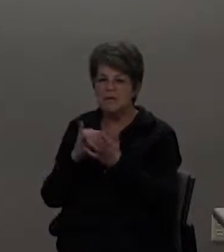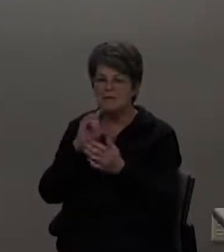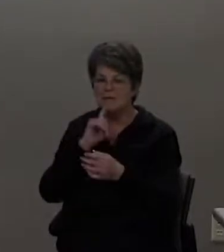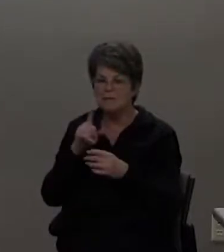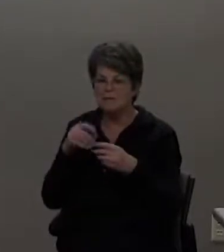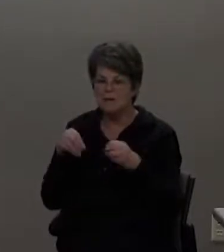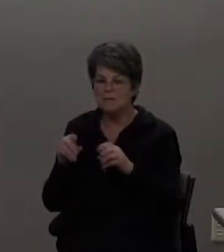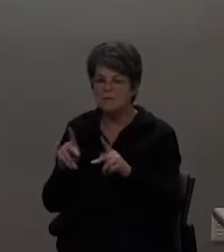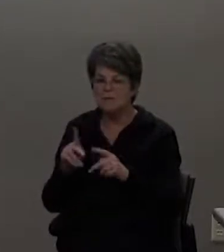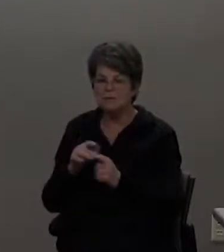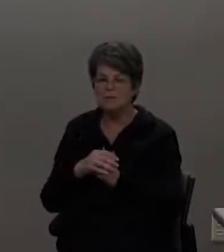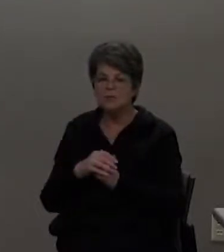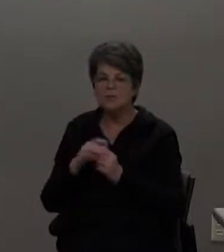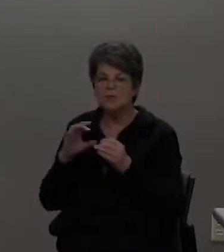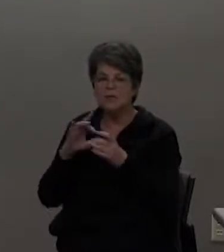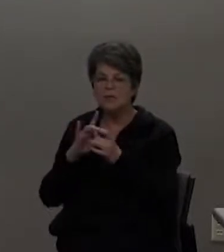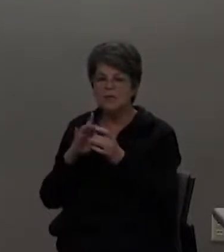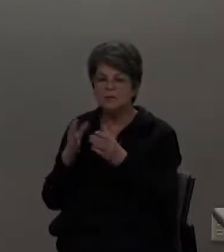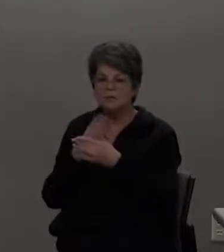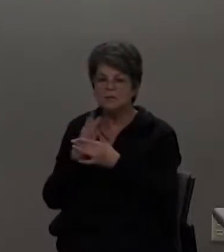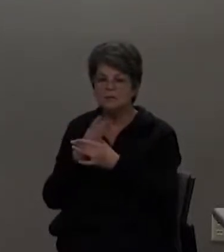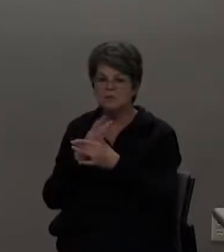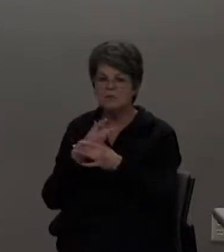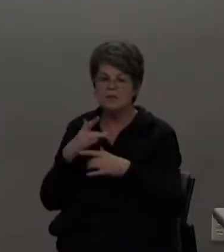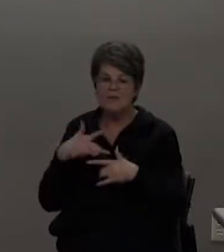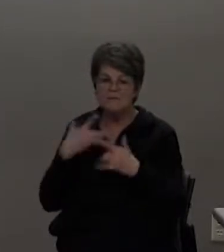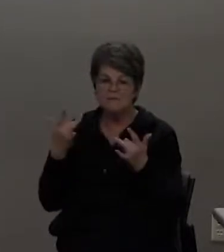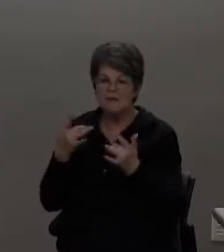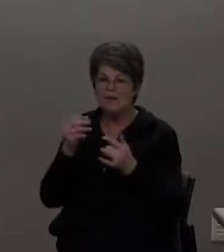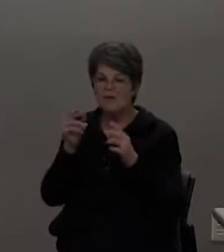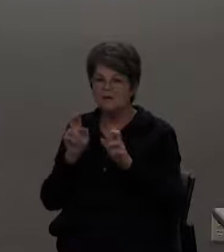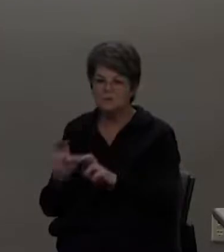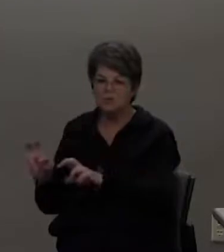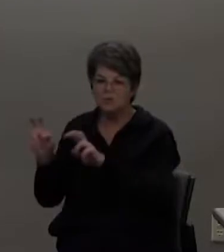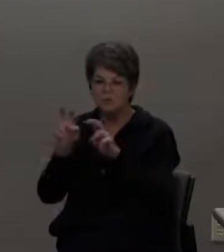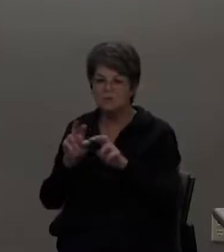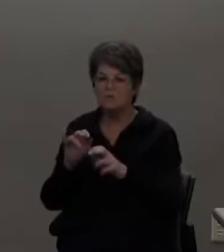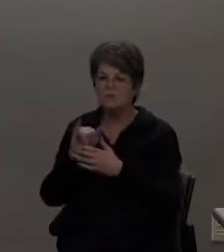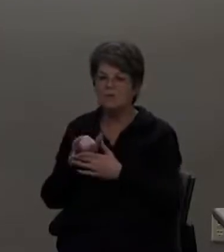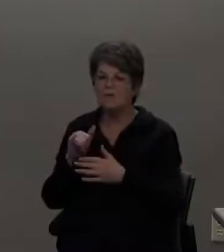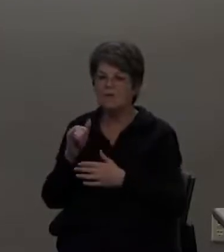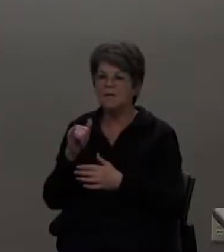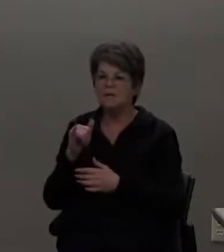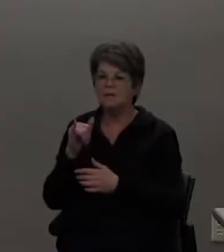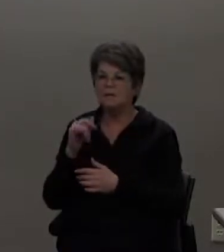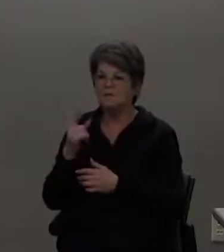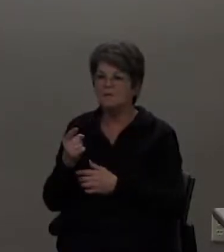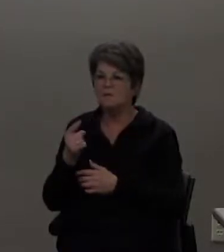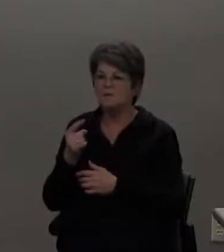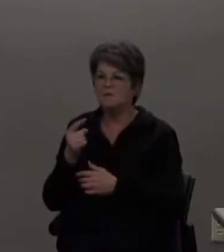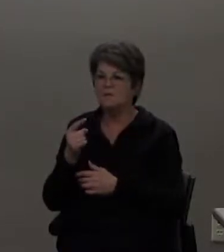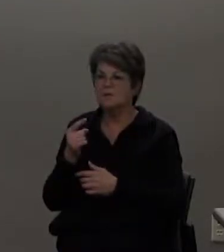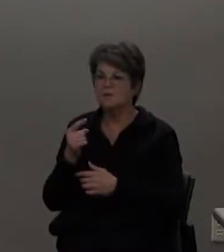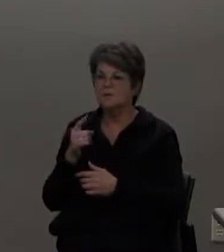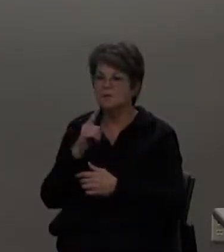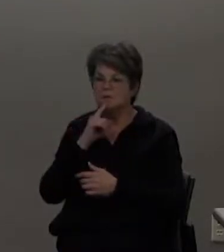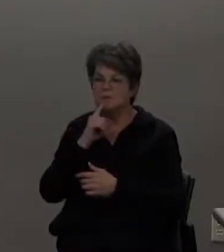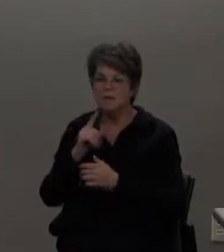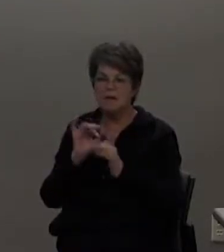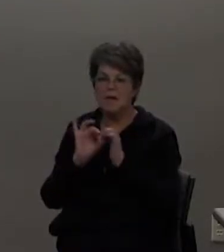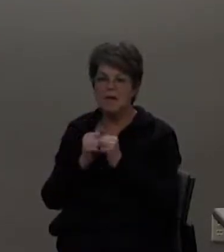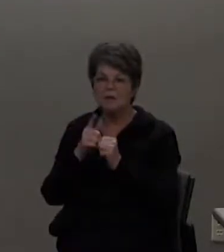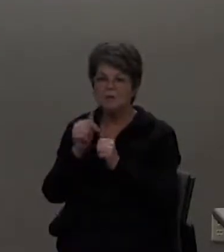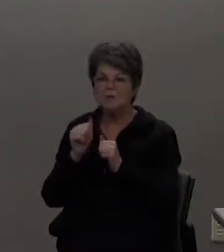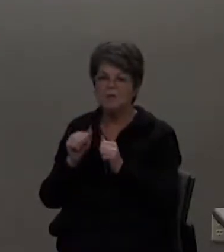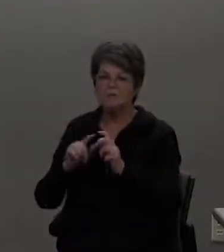opportunity. Connections between event venues and tourism packages. This is one, in small communities like this, is really how you